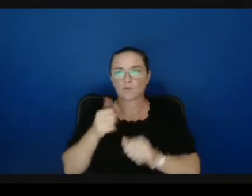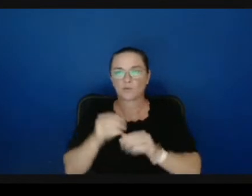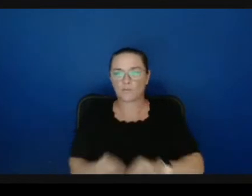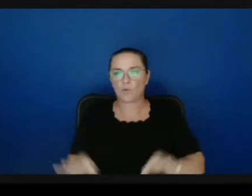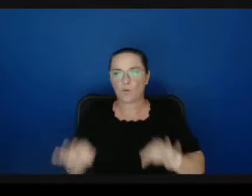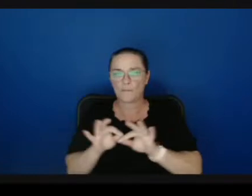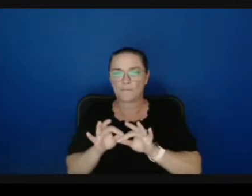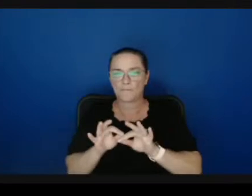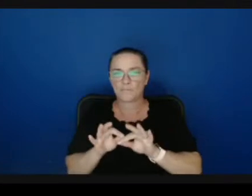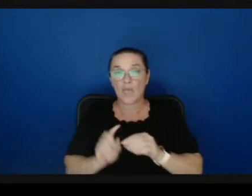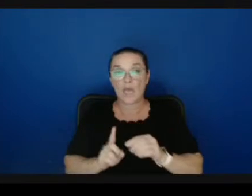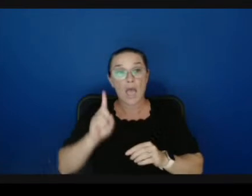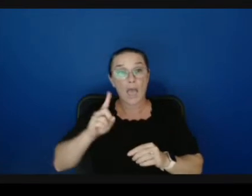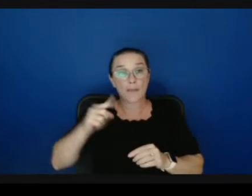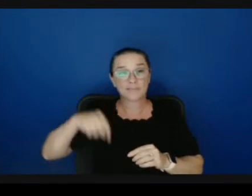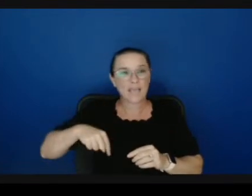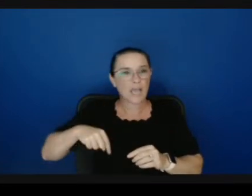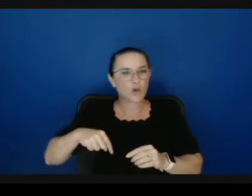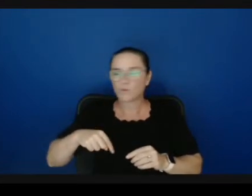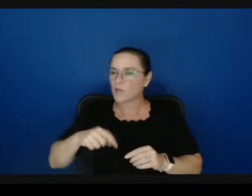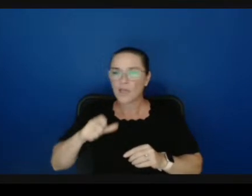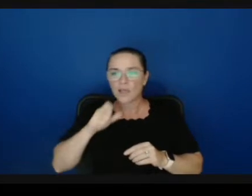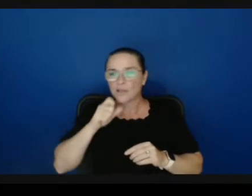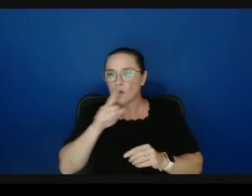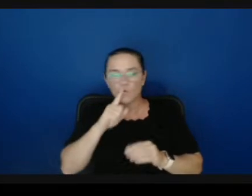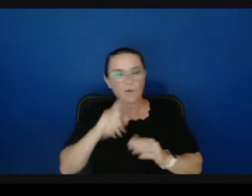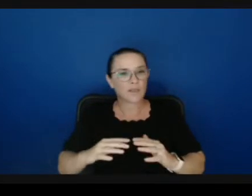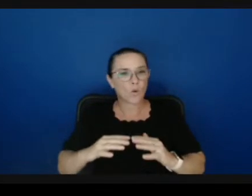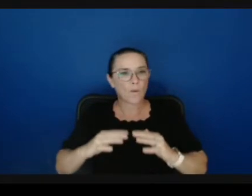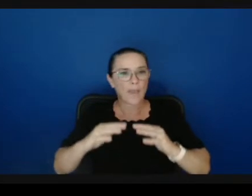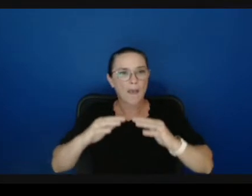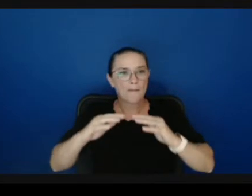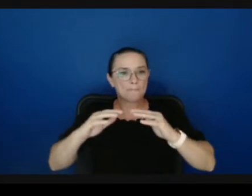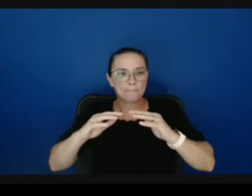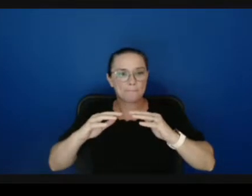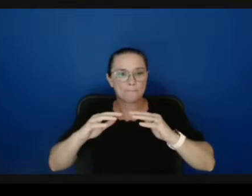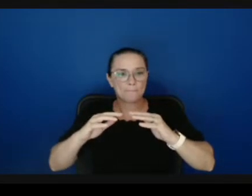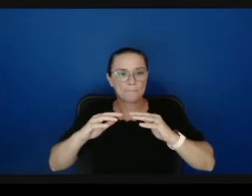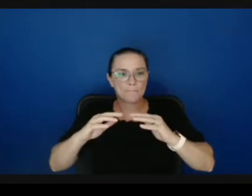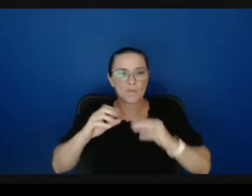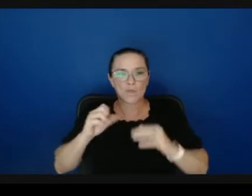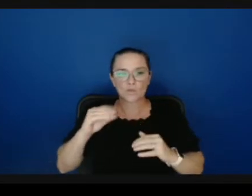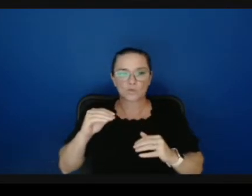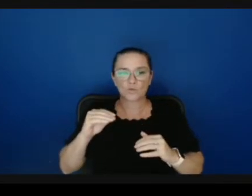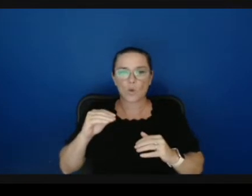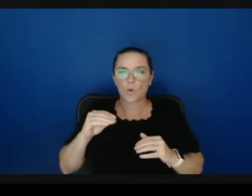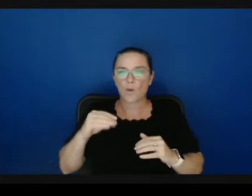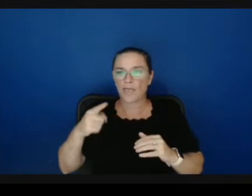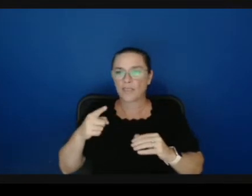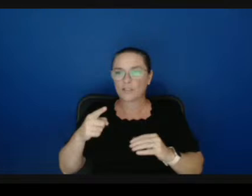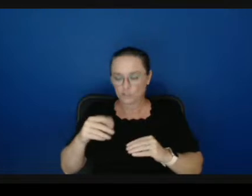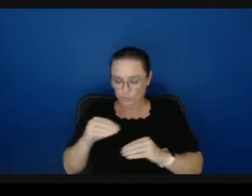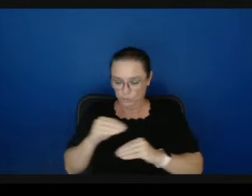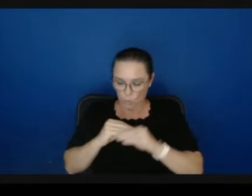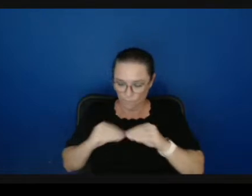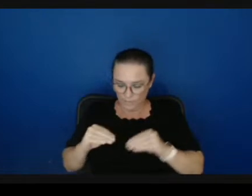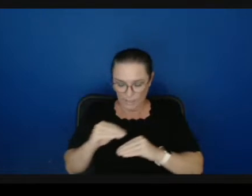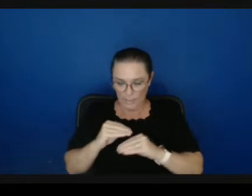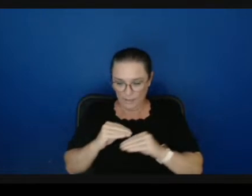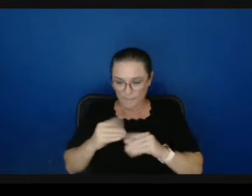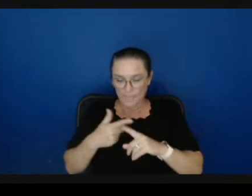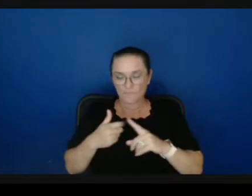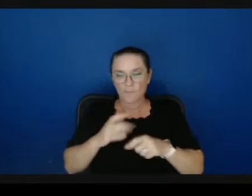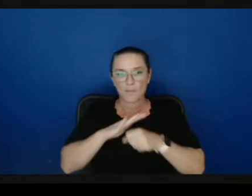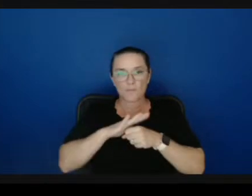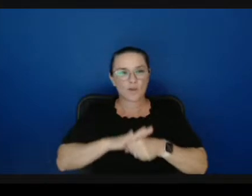at the up-down, there's no big rise upwards yet. So this is likely still just a movement of the block from the